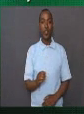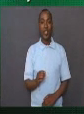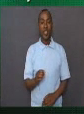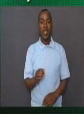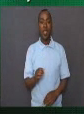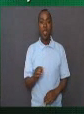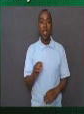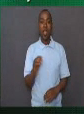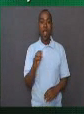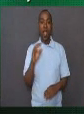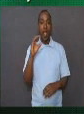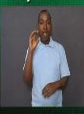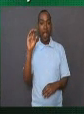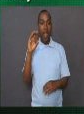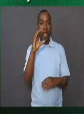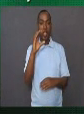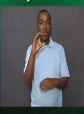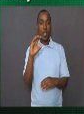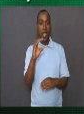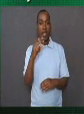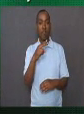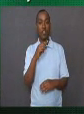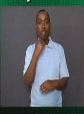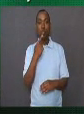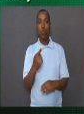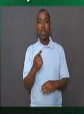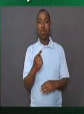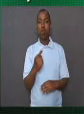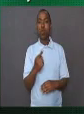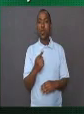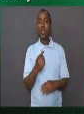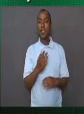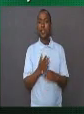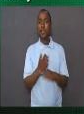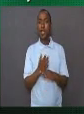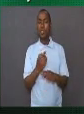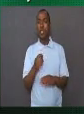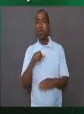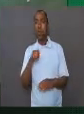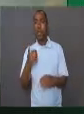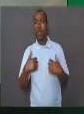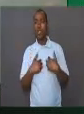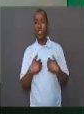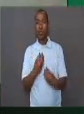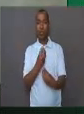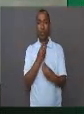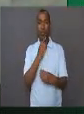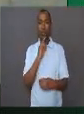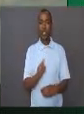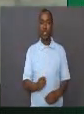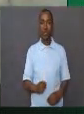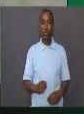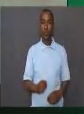Carnivores, in contrast, only feed on other animals. In